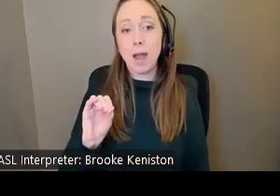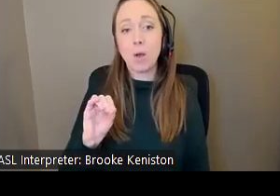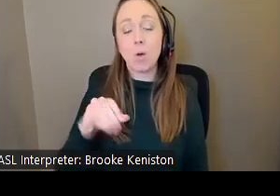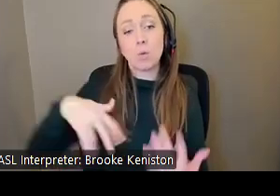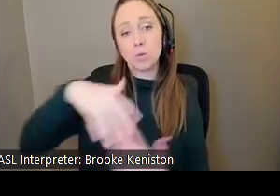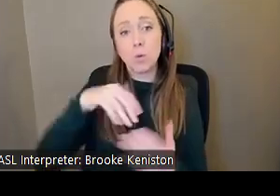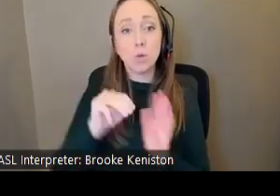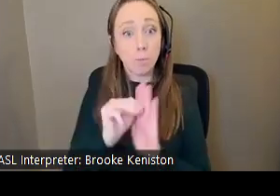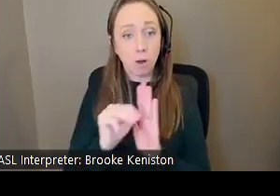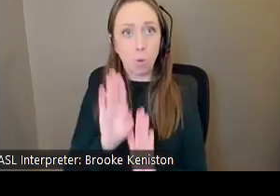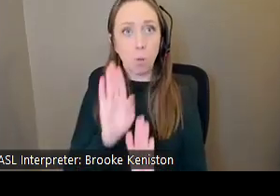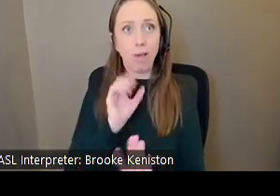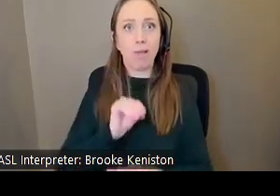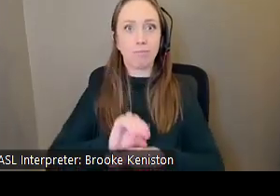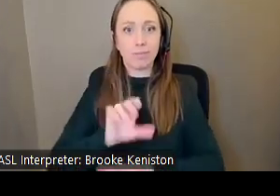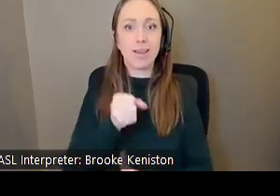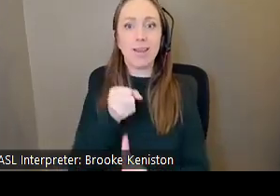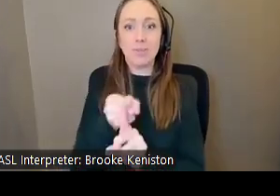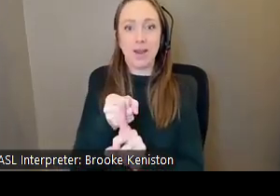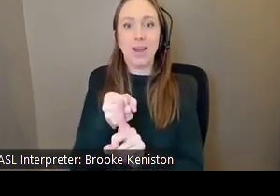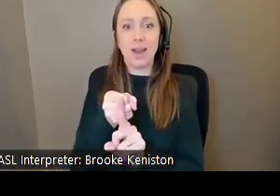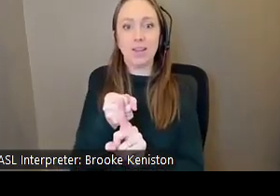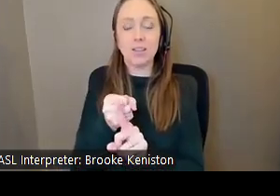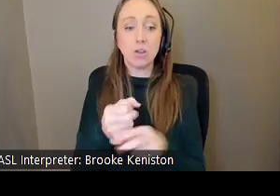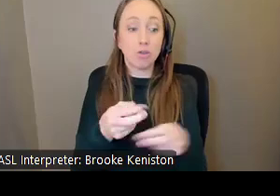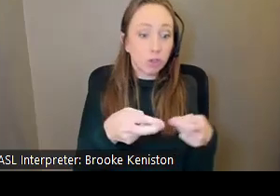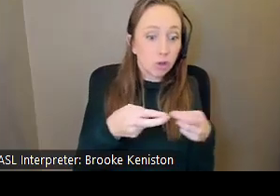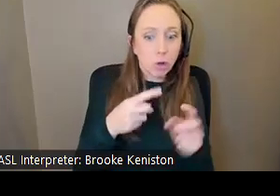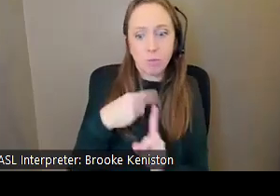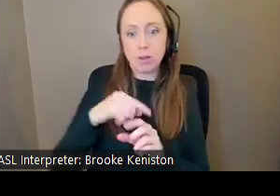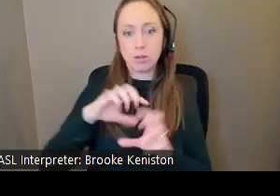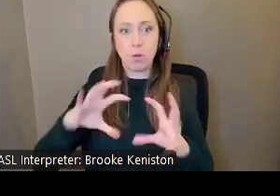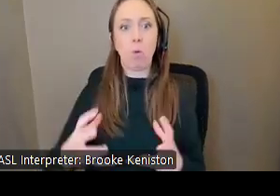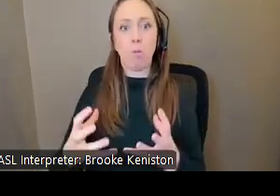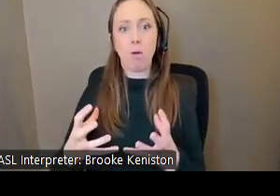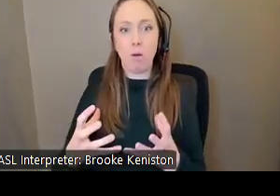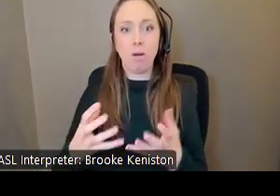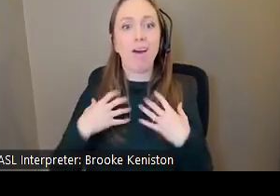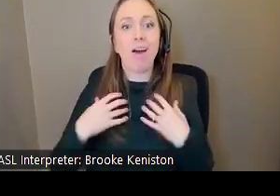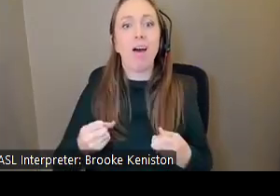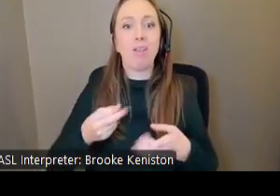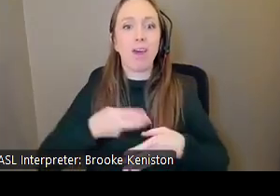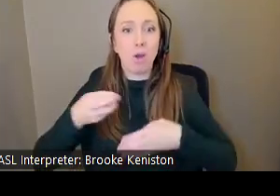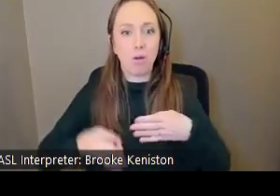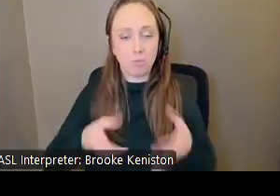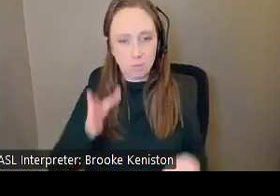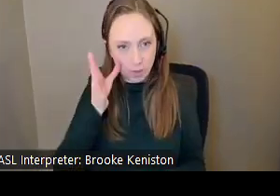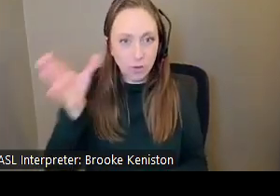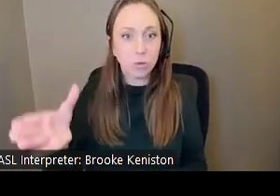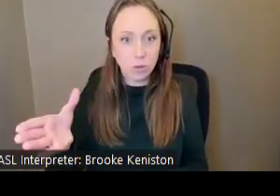and national healthcare outcomes in the future. In other words, how do we particularly think about barriers that may